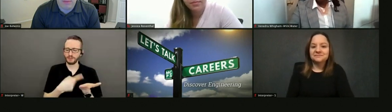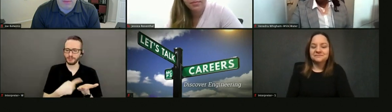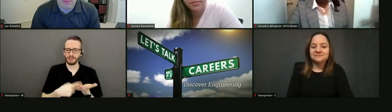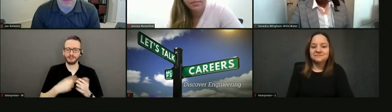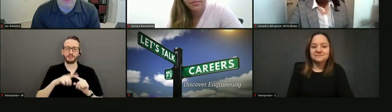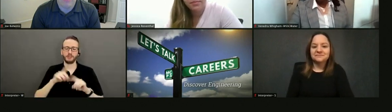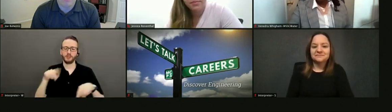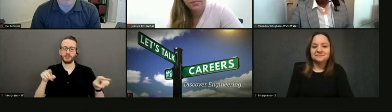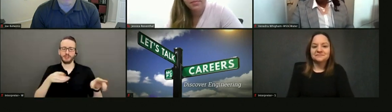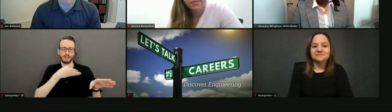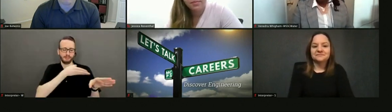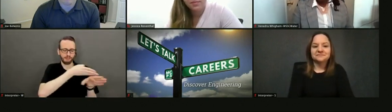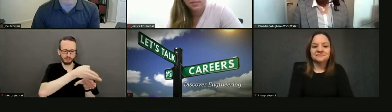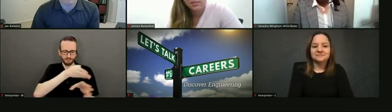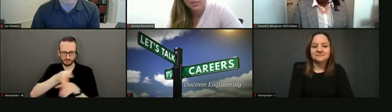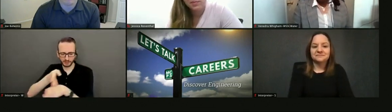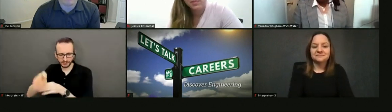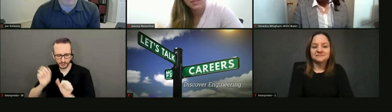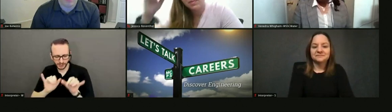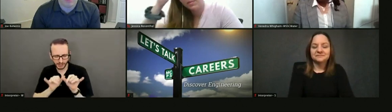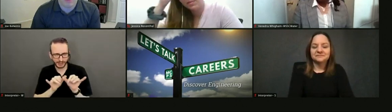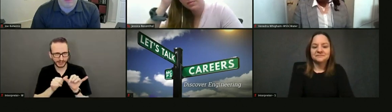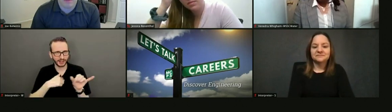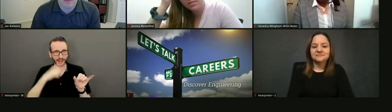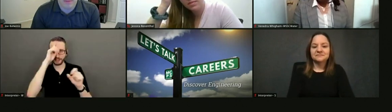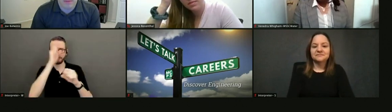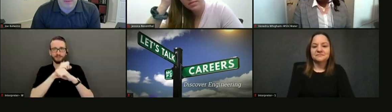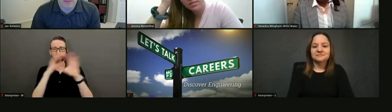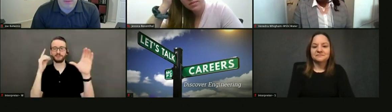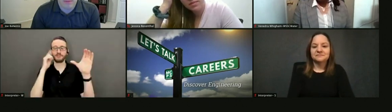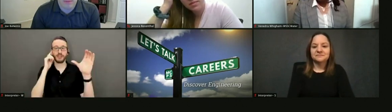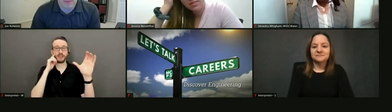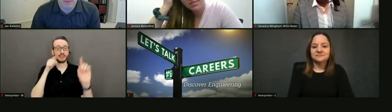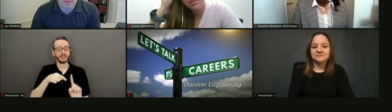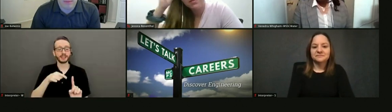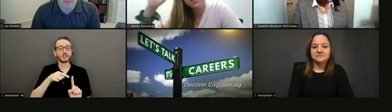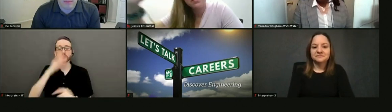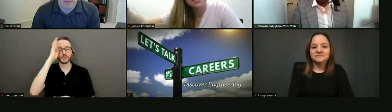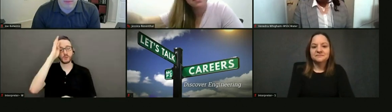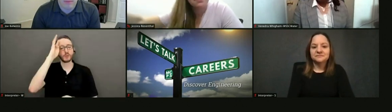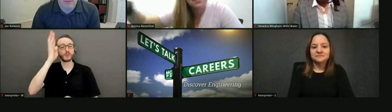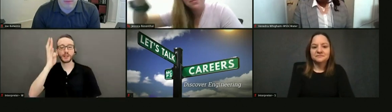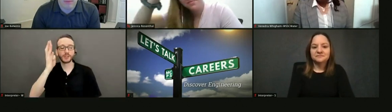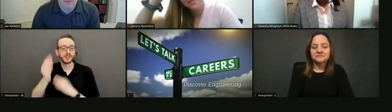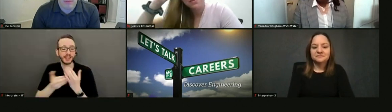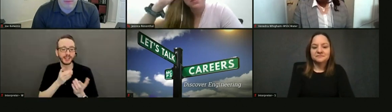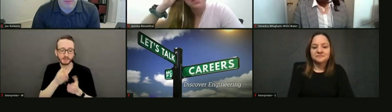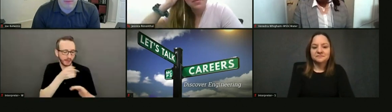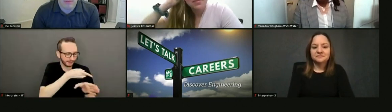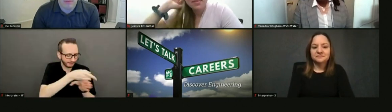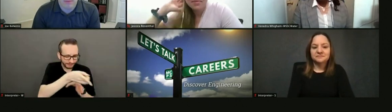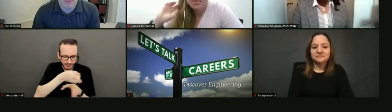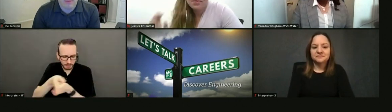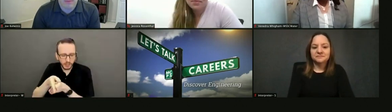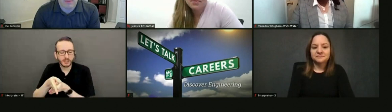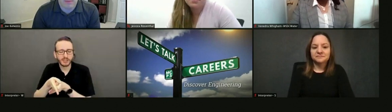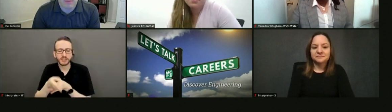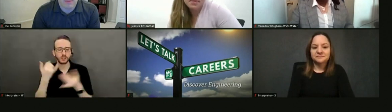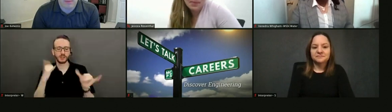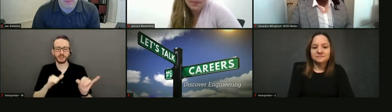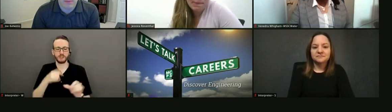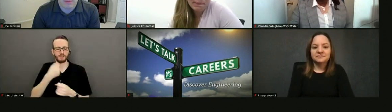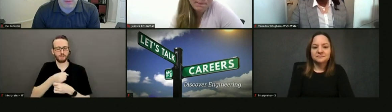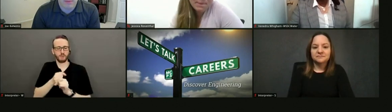professions of engineering. In my head, the way I kind of see engineering is it's a field of creation, regardless of what specialty you have. As an engineer, you're creating something.